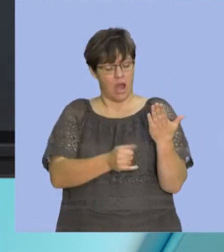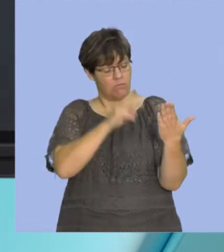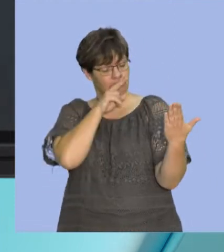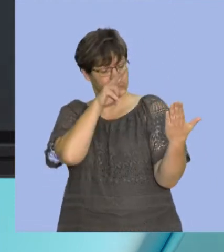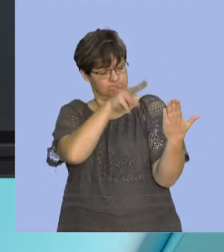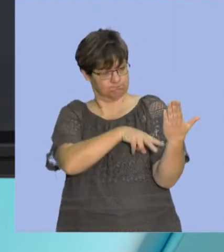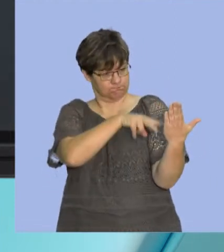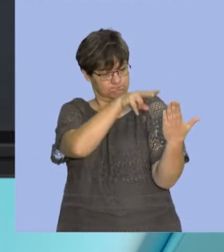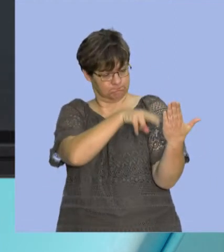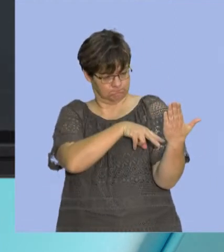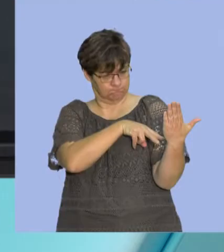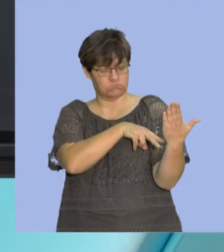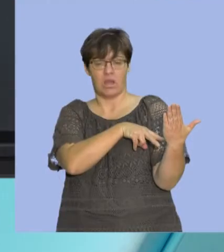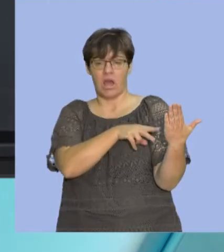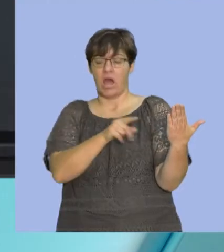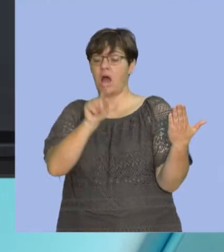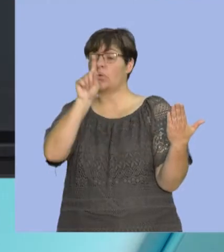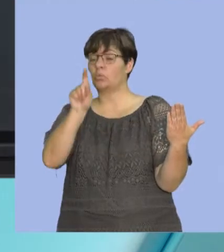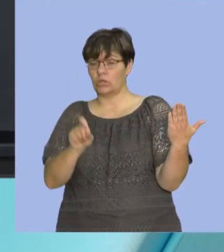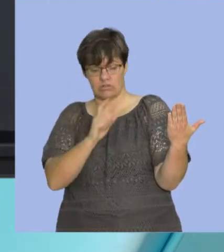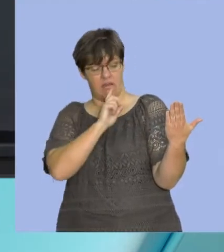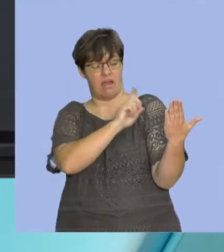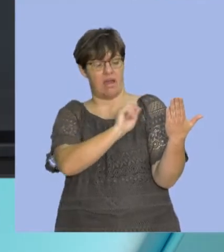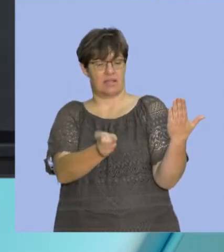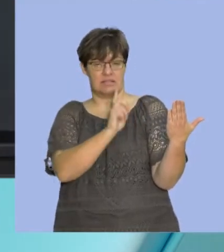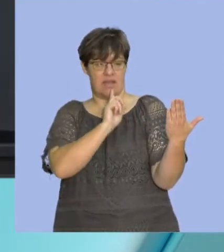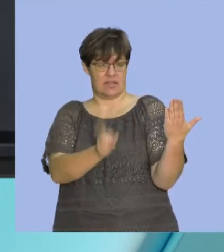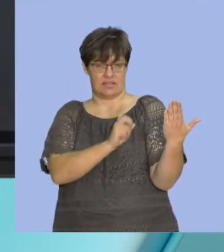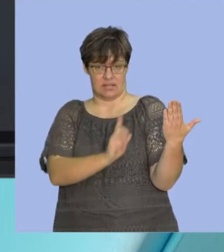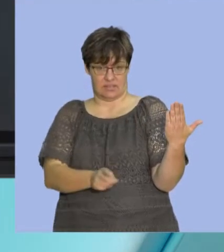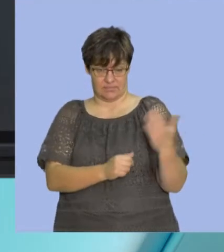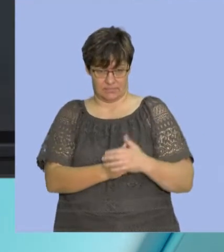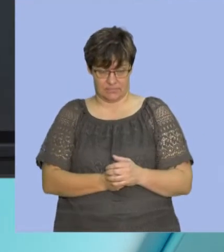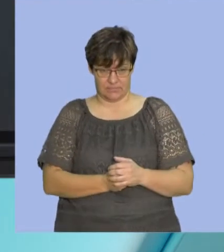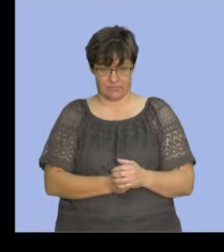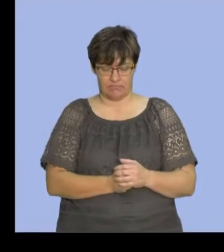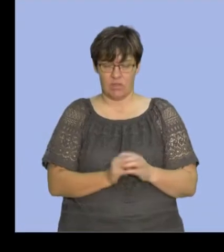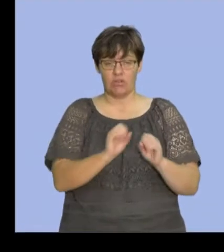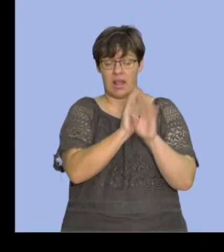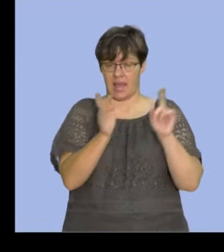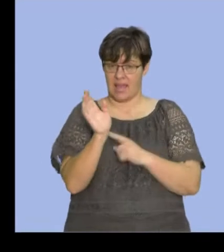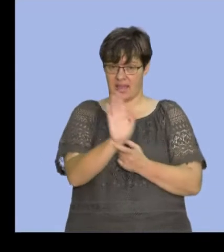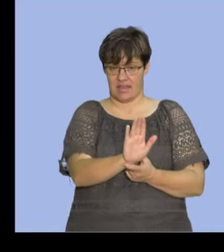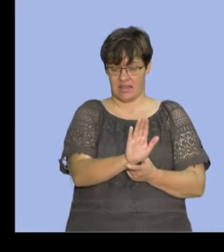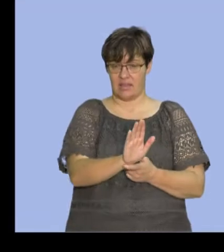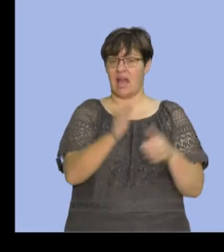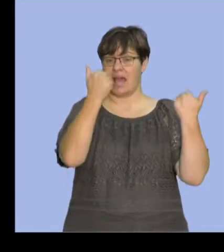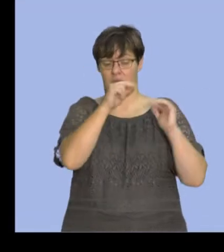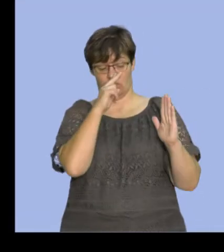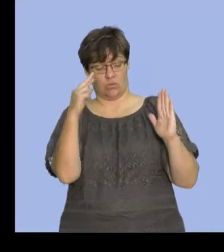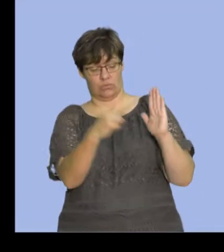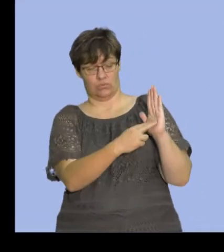the account and answer relative questions. Let's go right into it. So clearly, let's look at the account